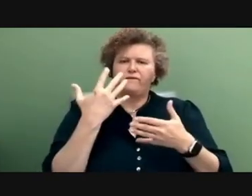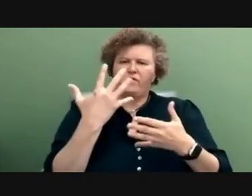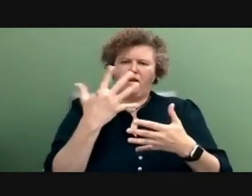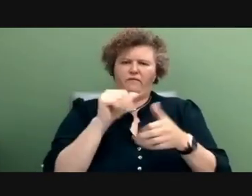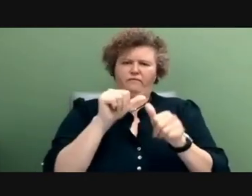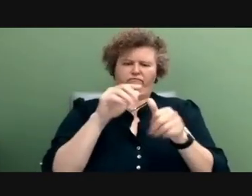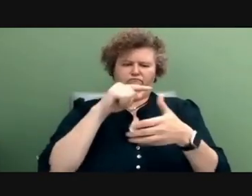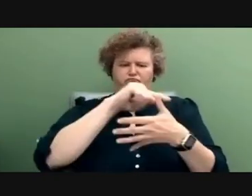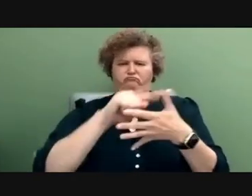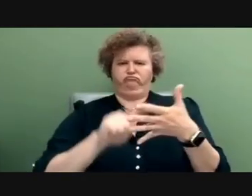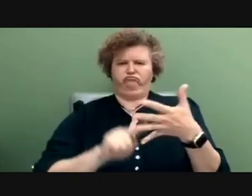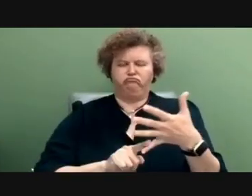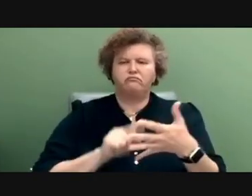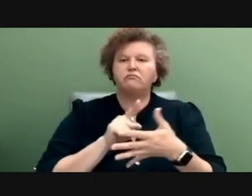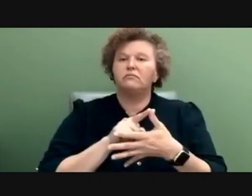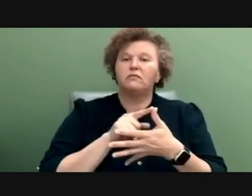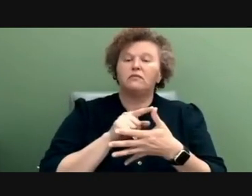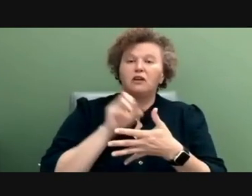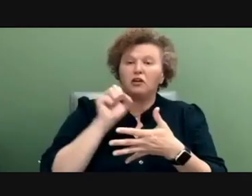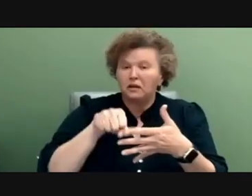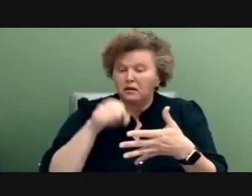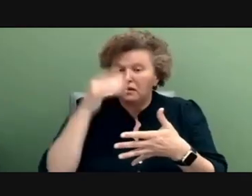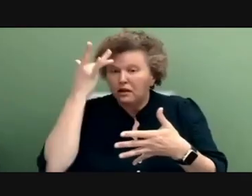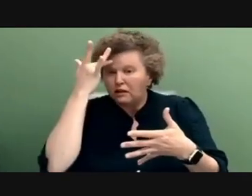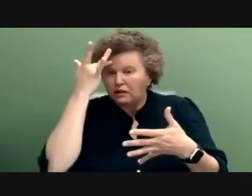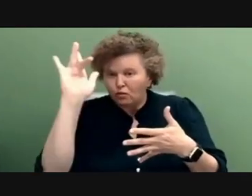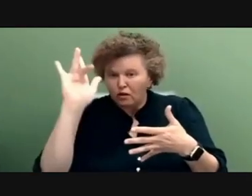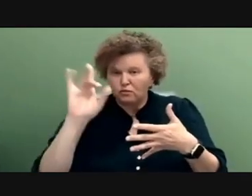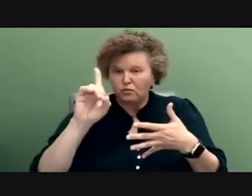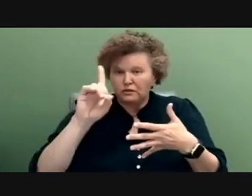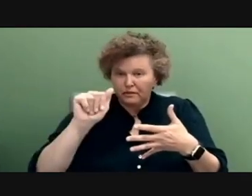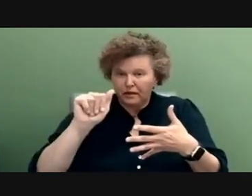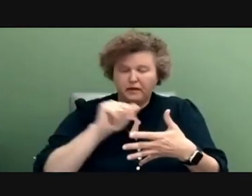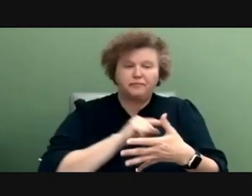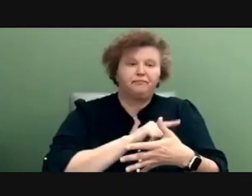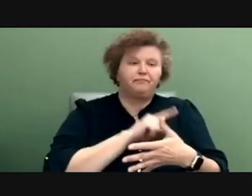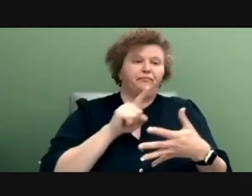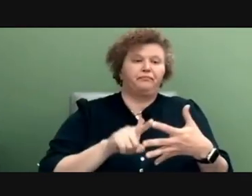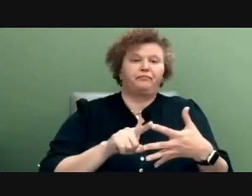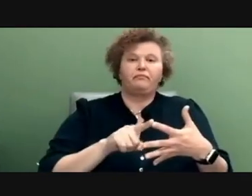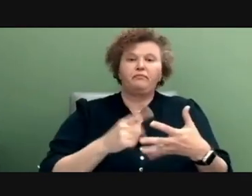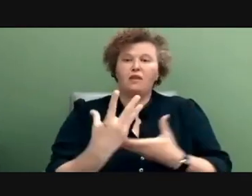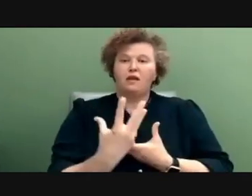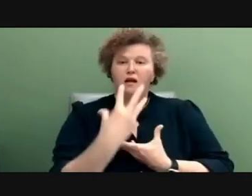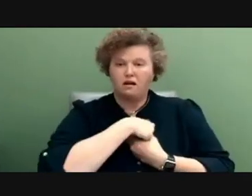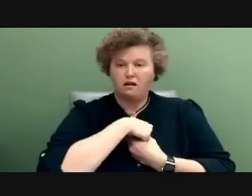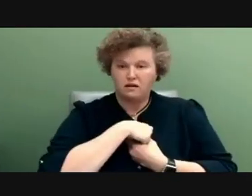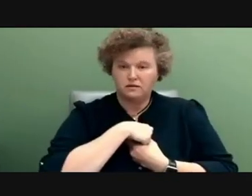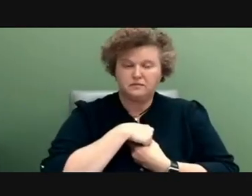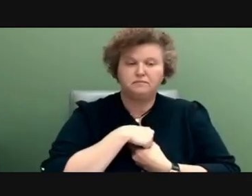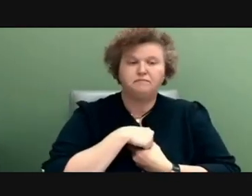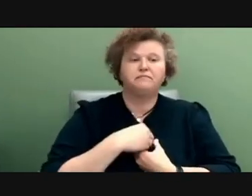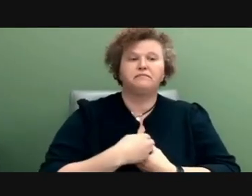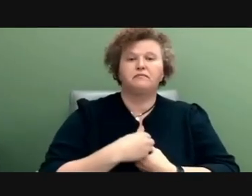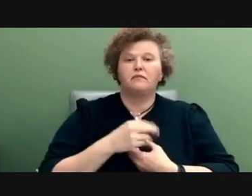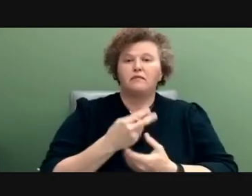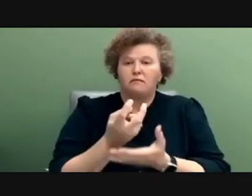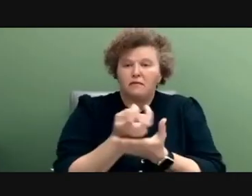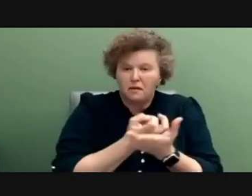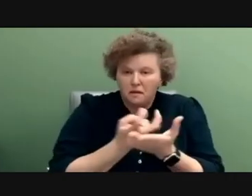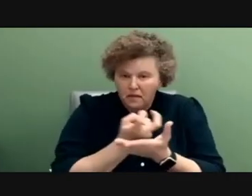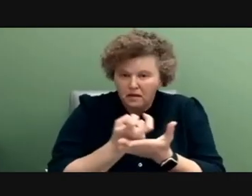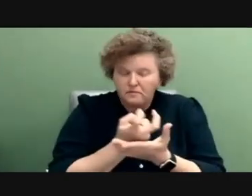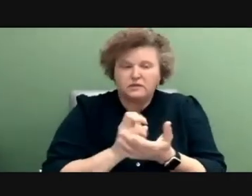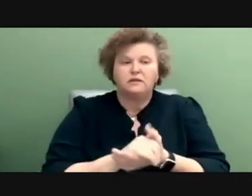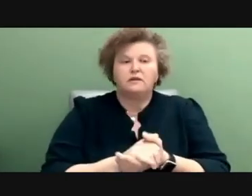acronym, but there are 5 different categories. It's intellectual disability, autism,